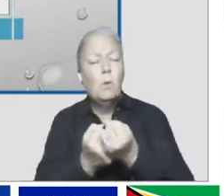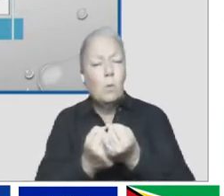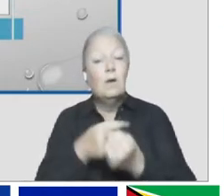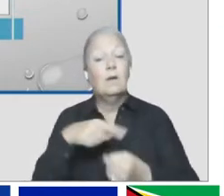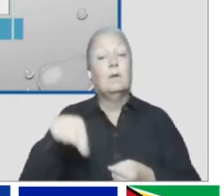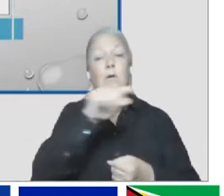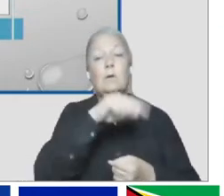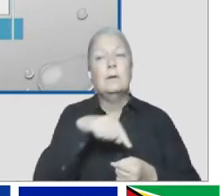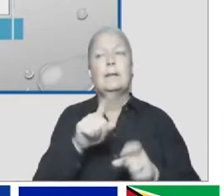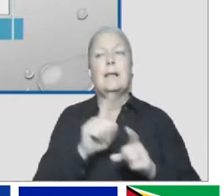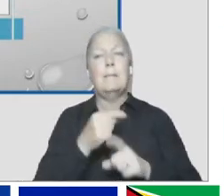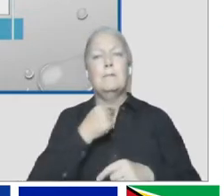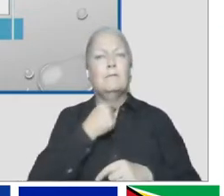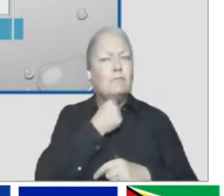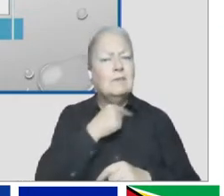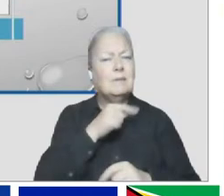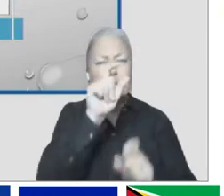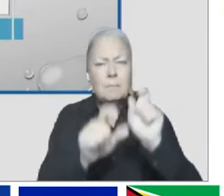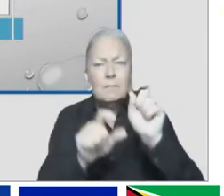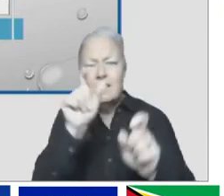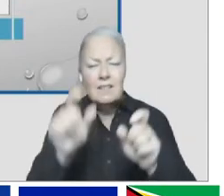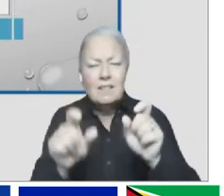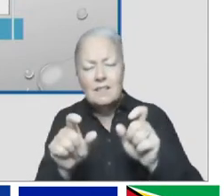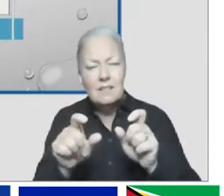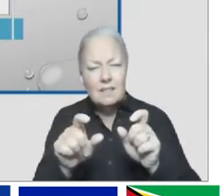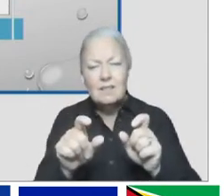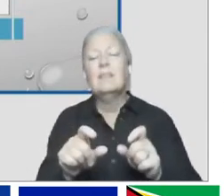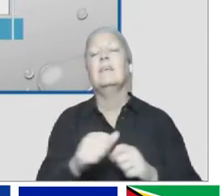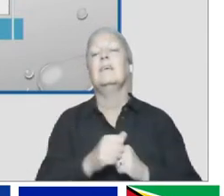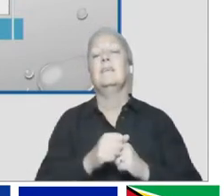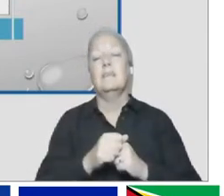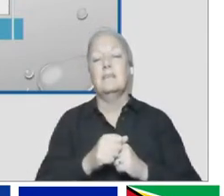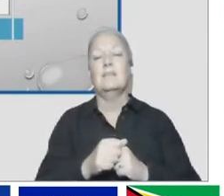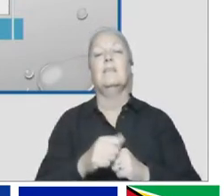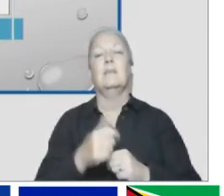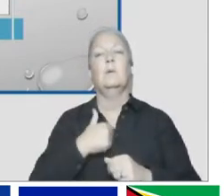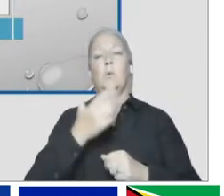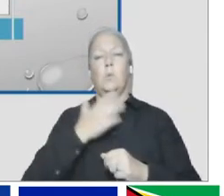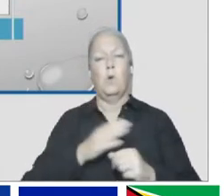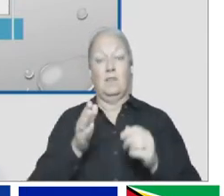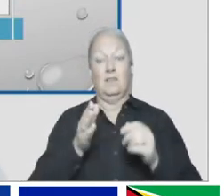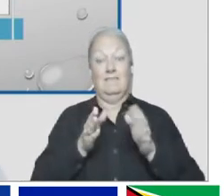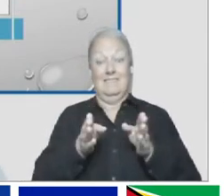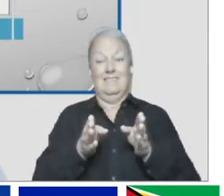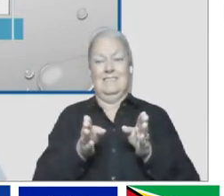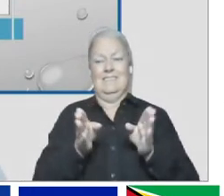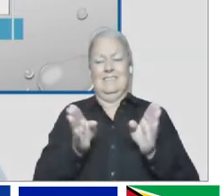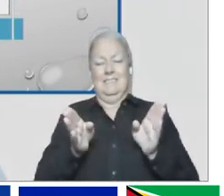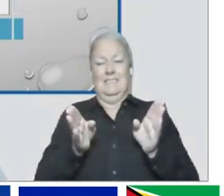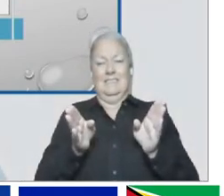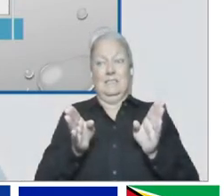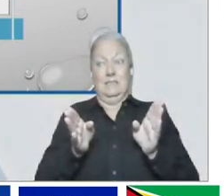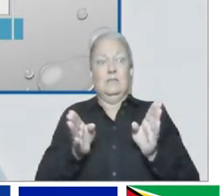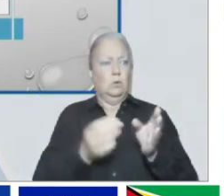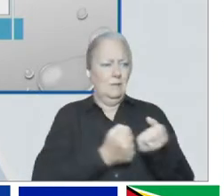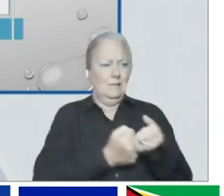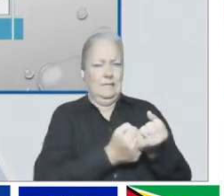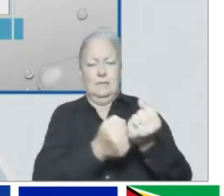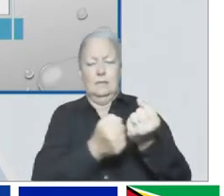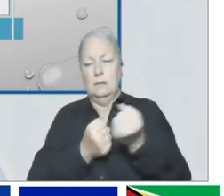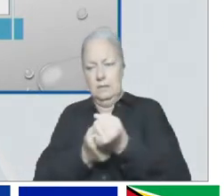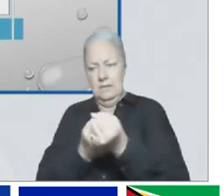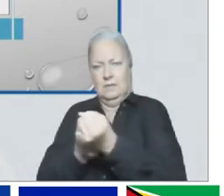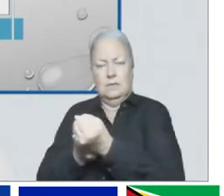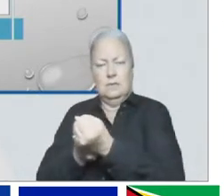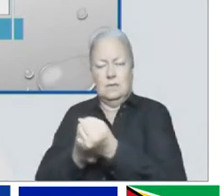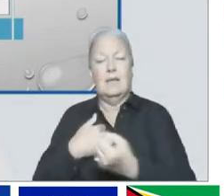that we widened the social safety net. There were grants under the promotion of the Youth